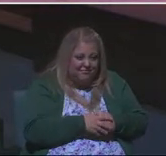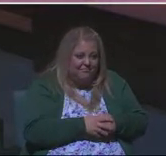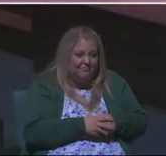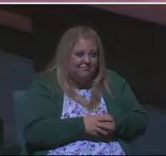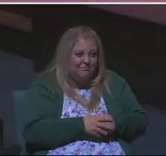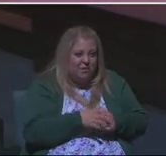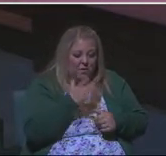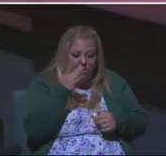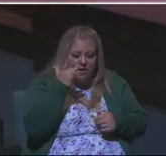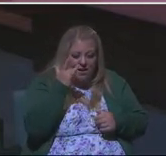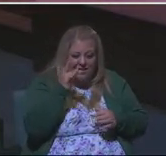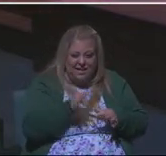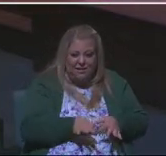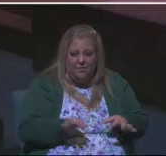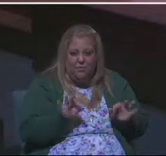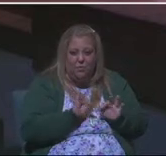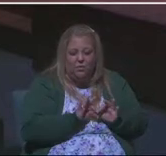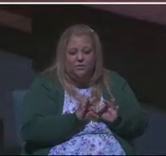Why would that matter?